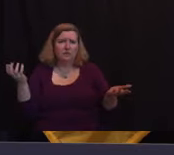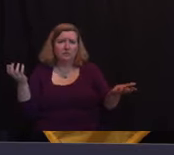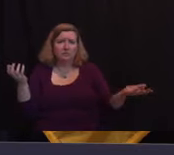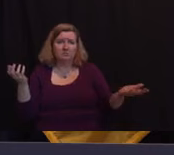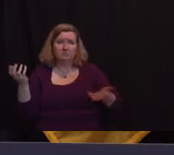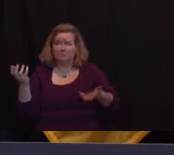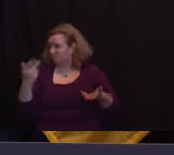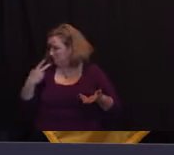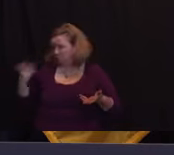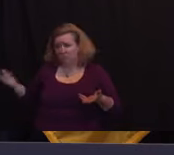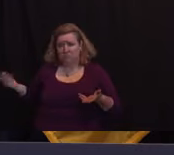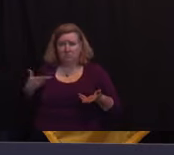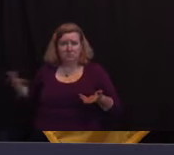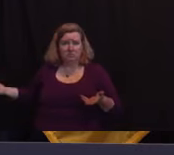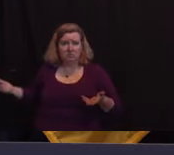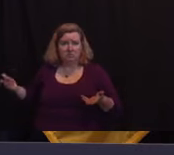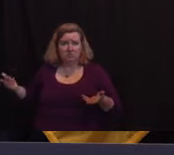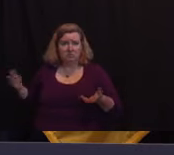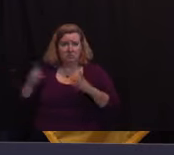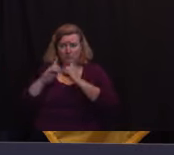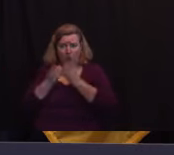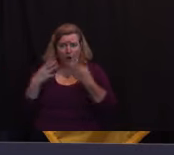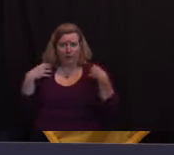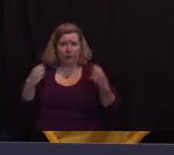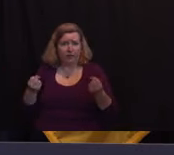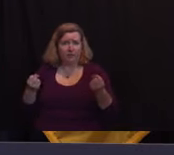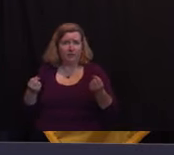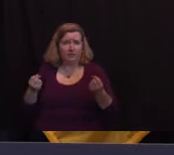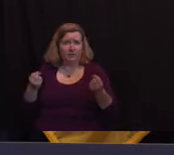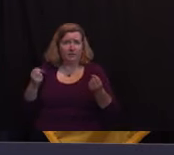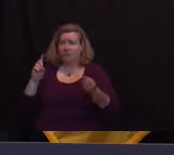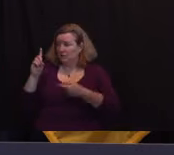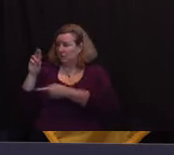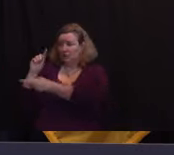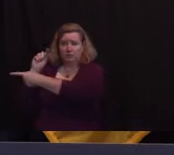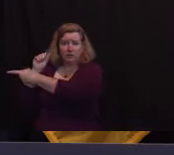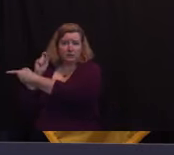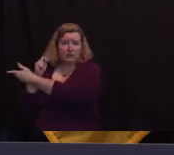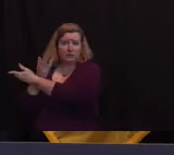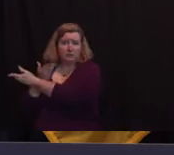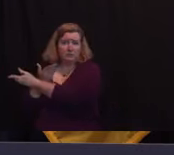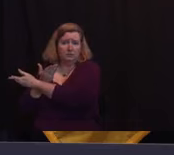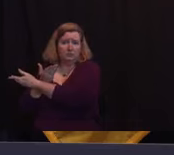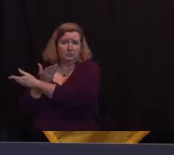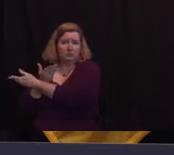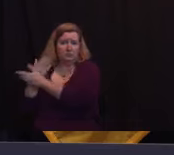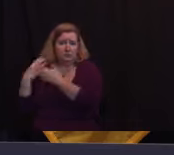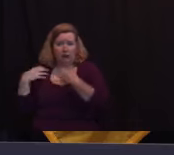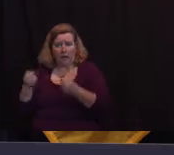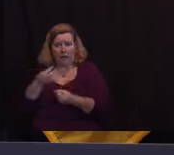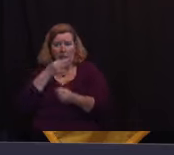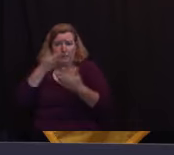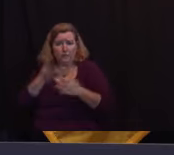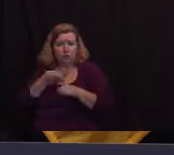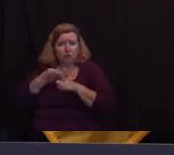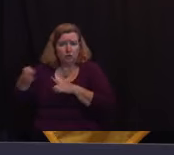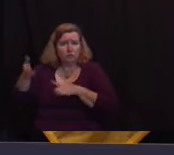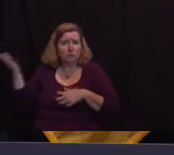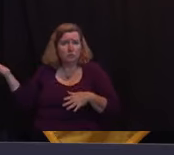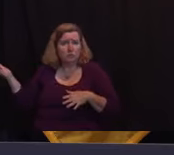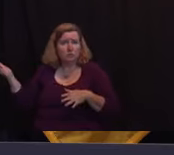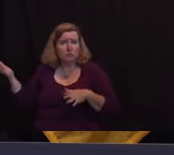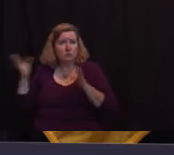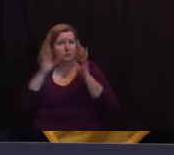begin. Notwithstanding all the emotions, rightful emotions, by the way. So I could go on, but I won't. Brent, good